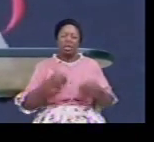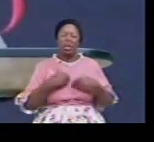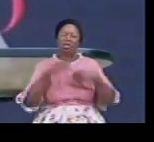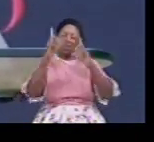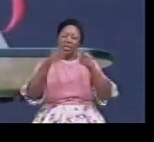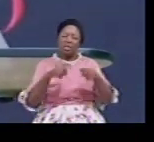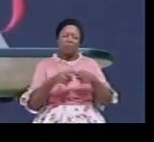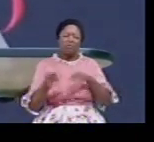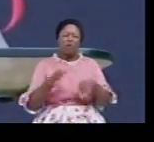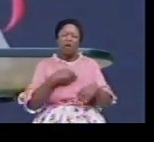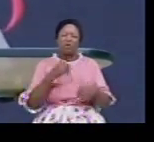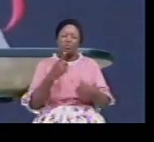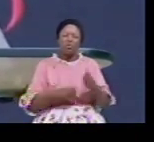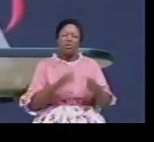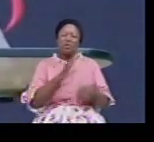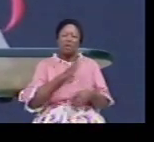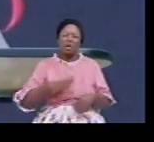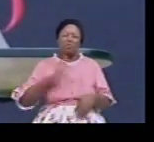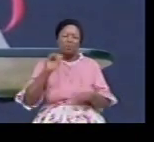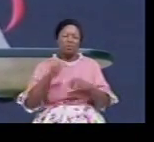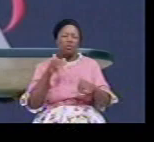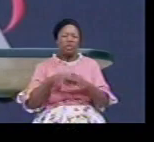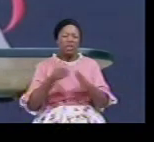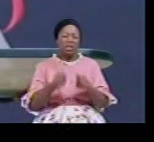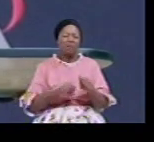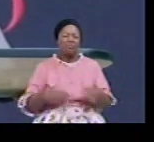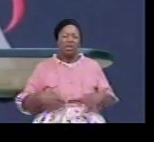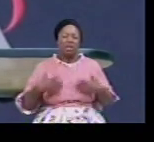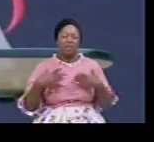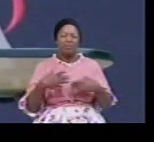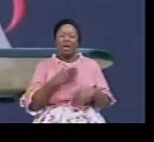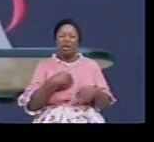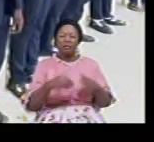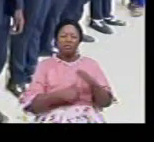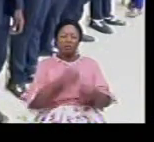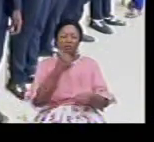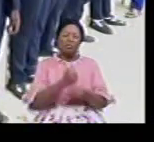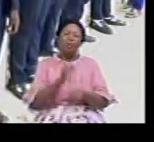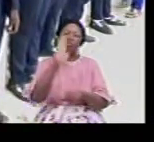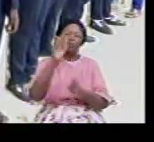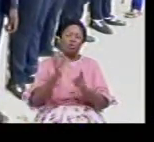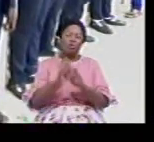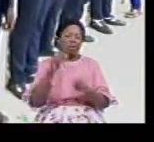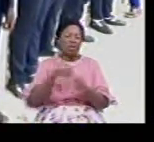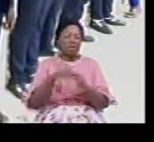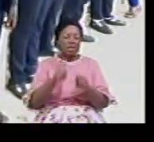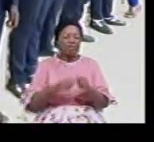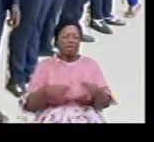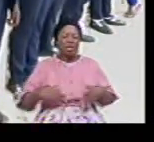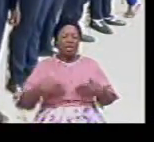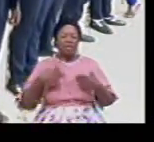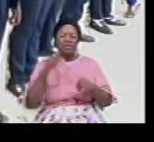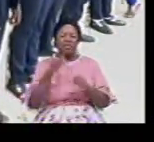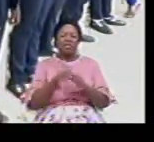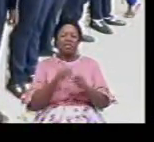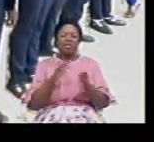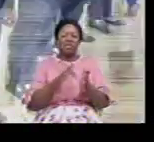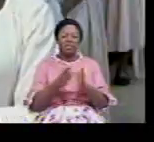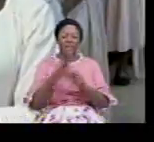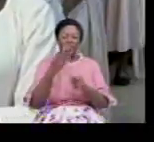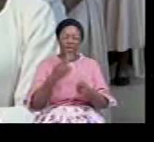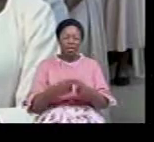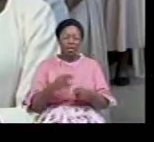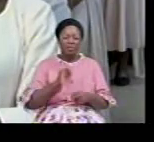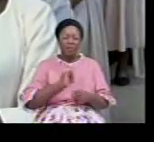in every life, and confirm your word in every life. In Jesus' name I pray.